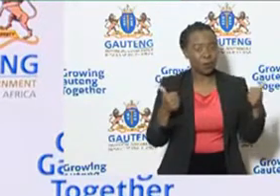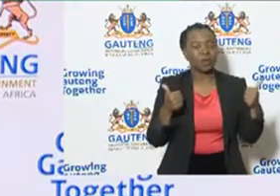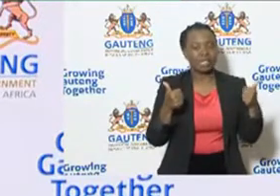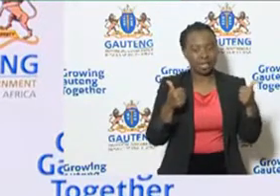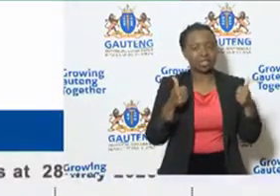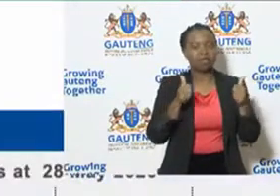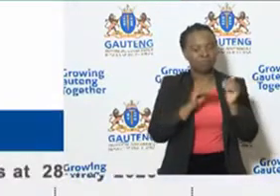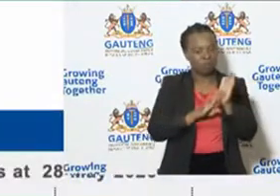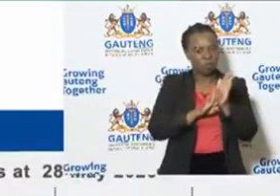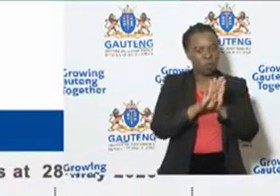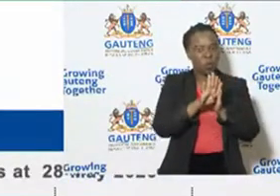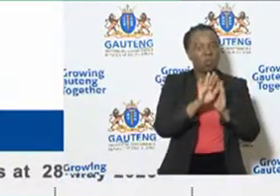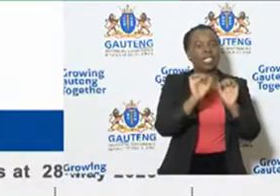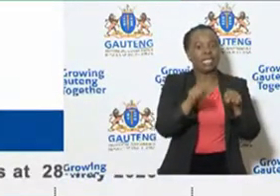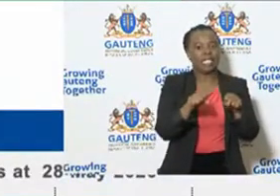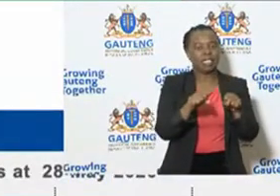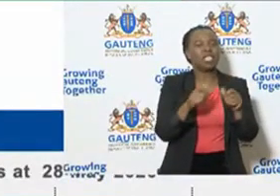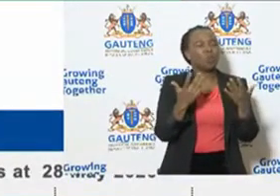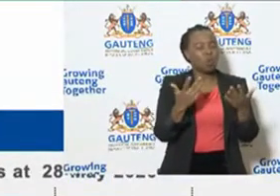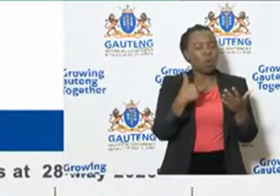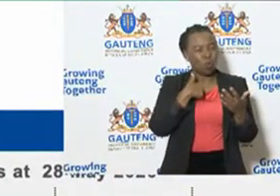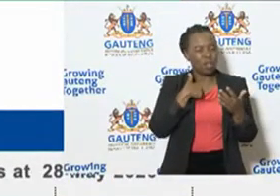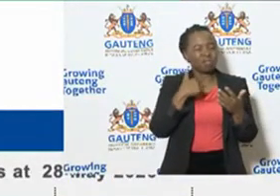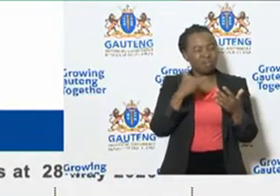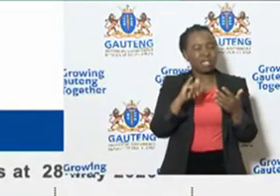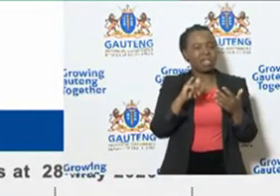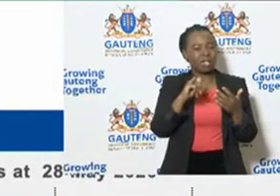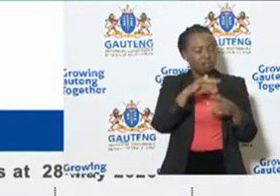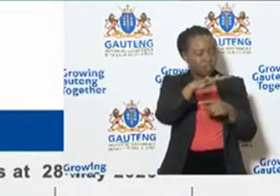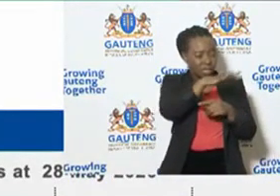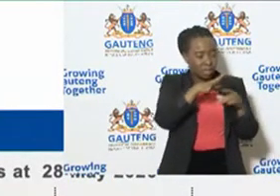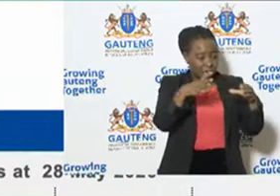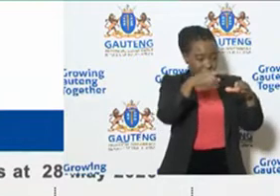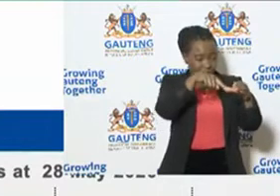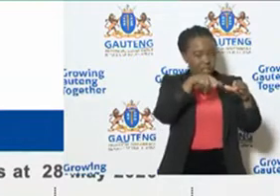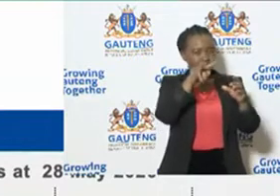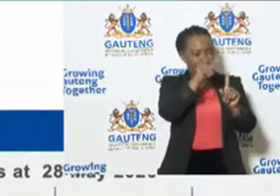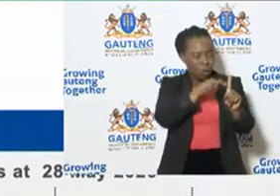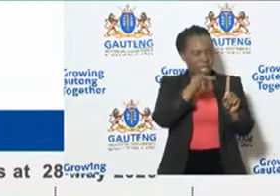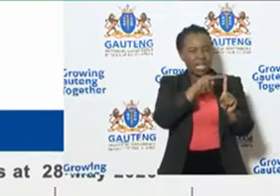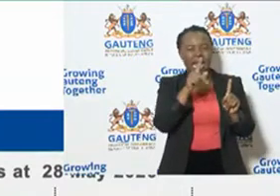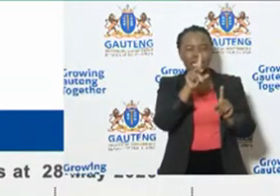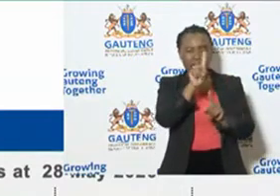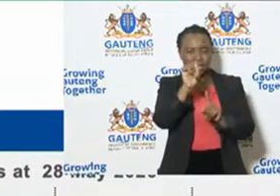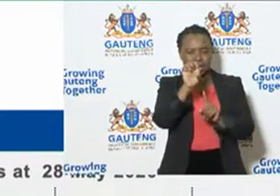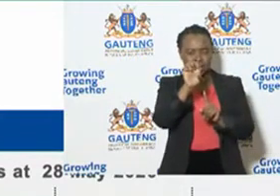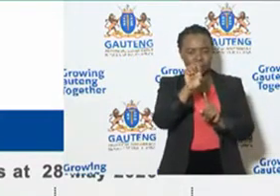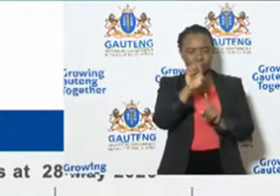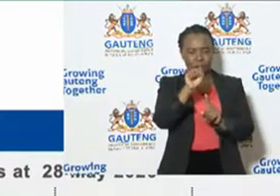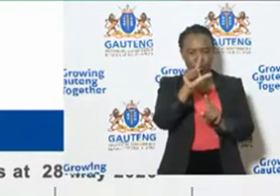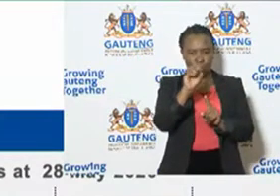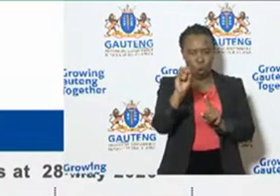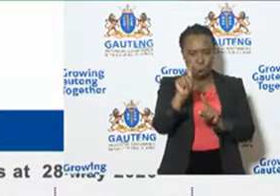region. Yes, we are continuing to monitor the areas there, even in that region, like Diepsloot,